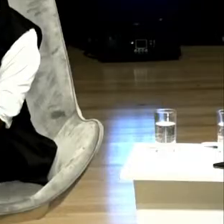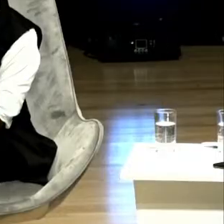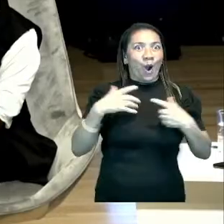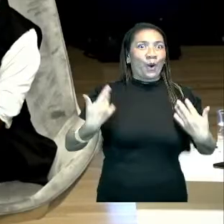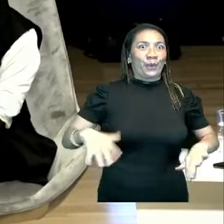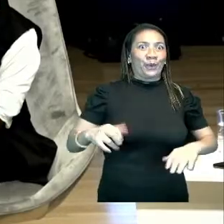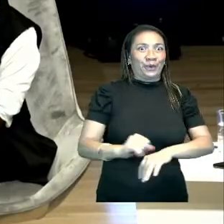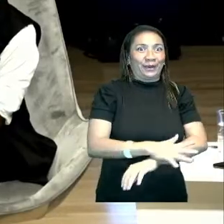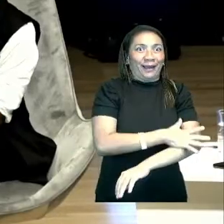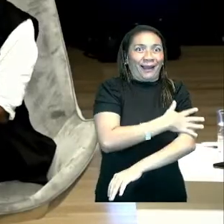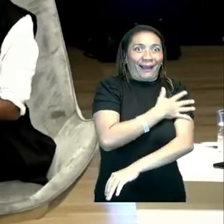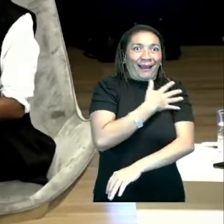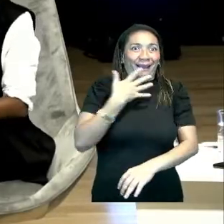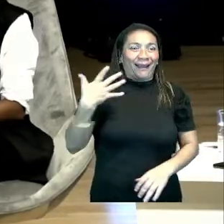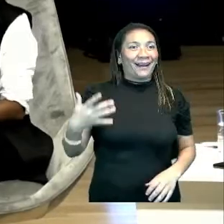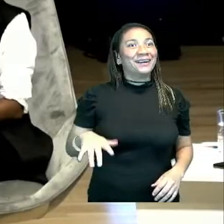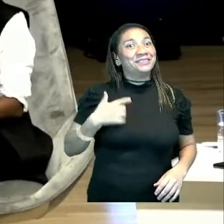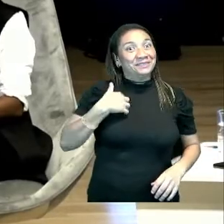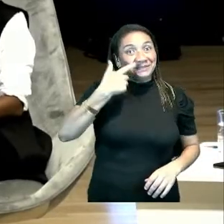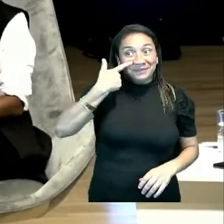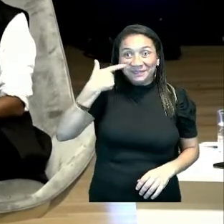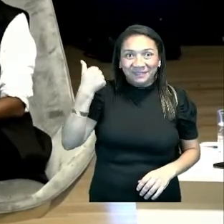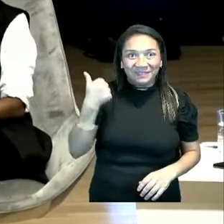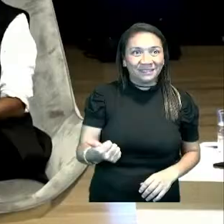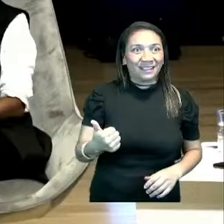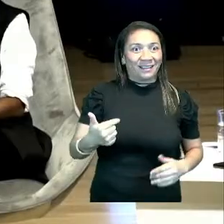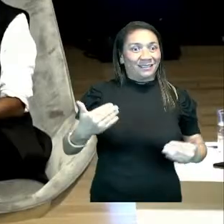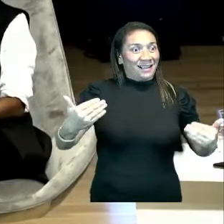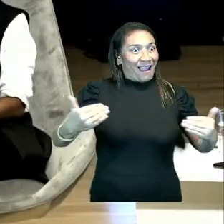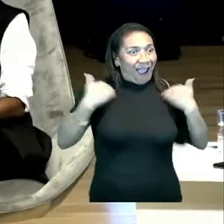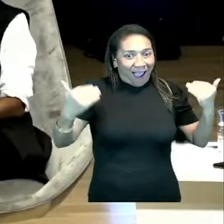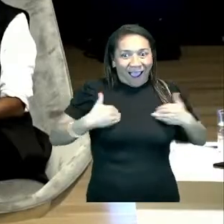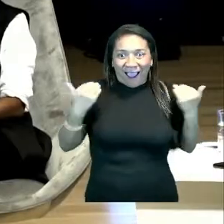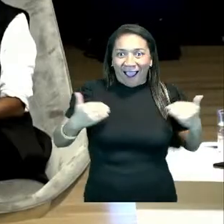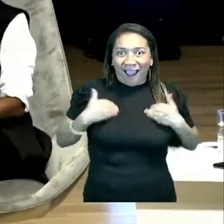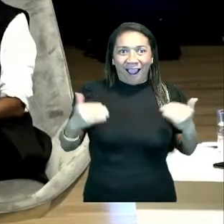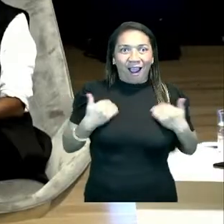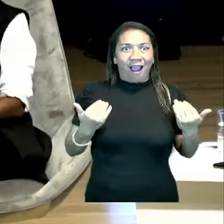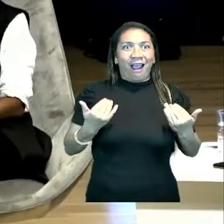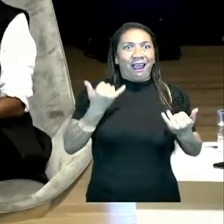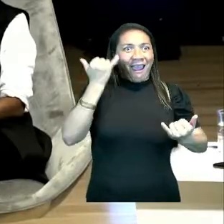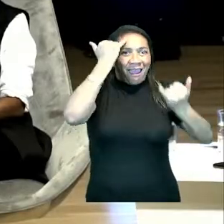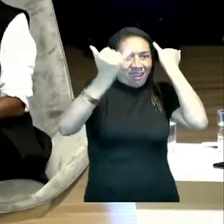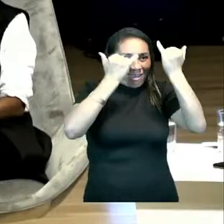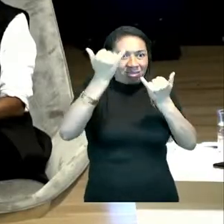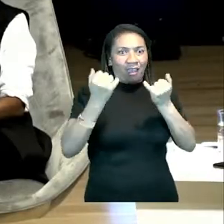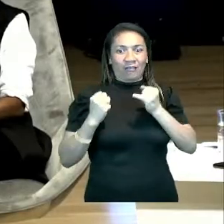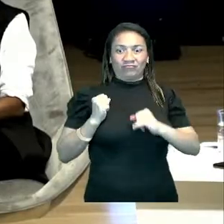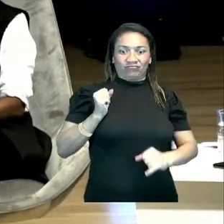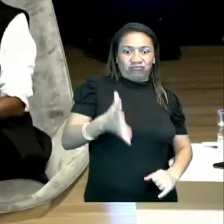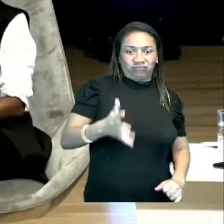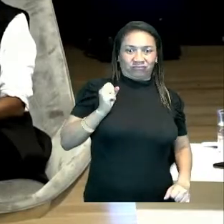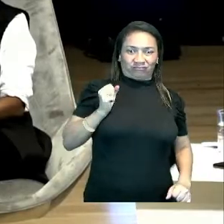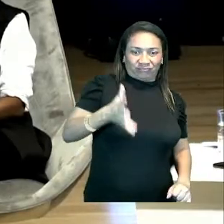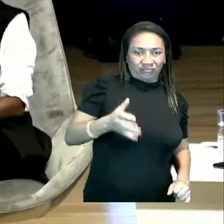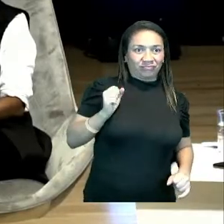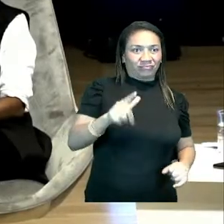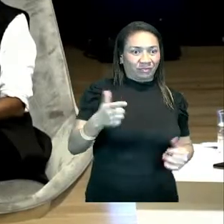coming together that lets us see each other. I think it's a rare opportunity to have